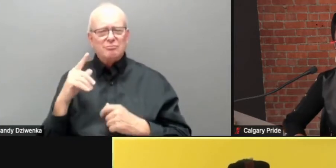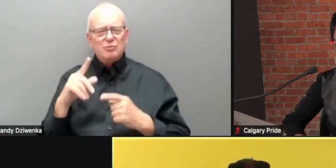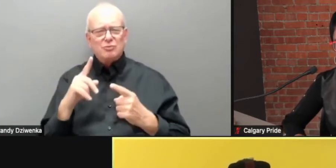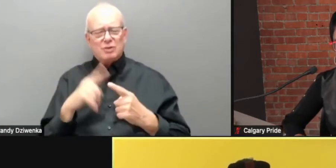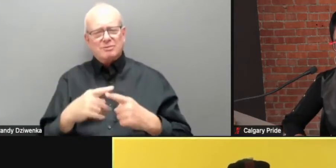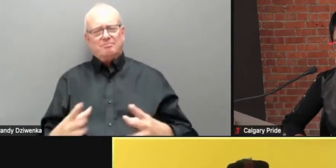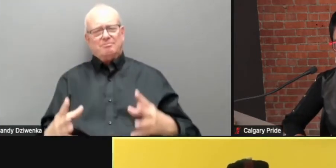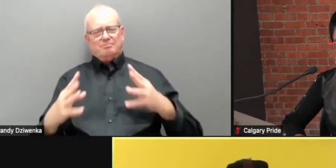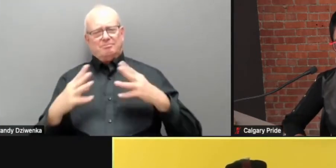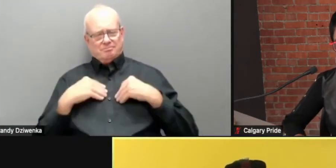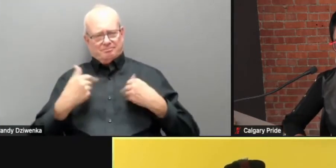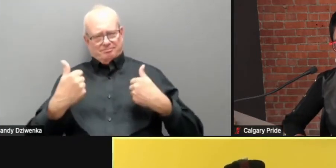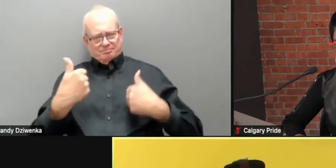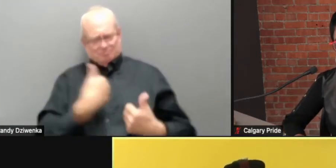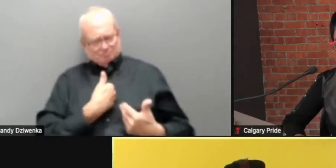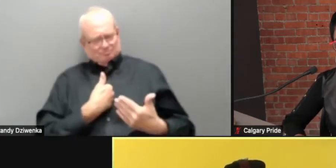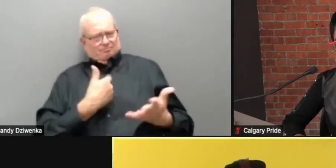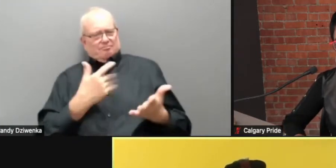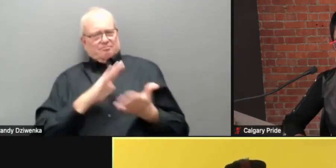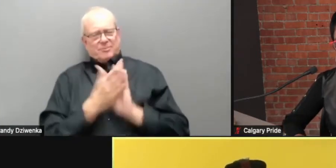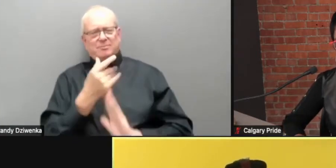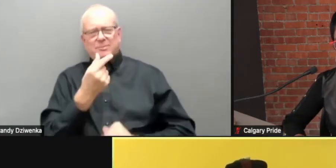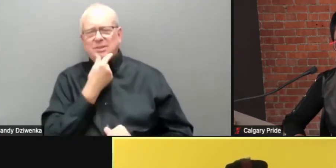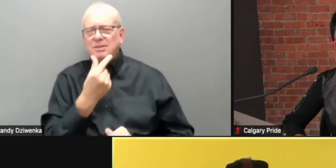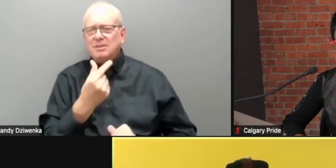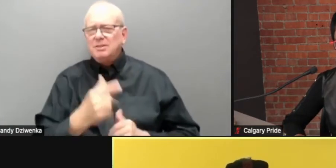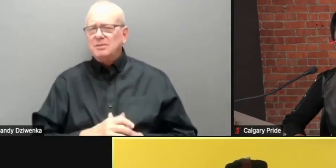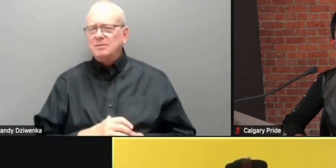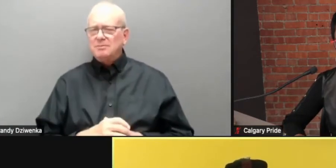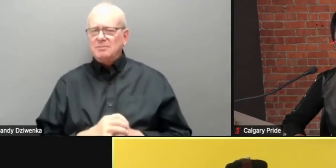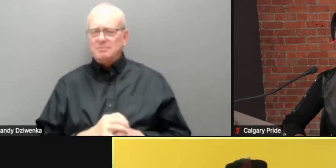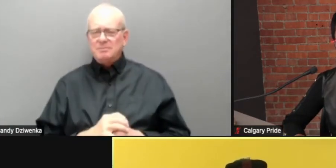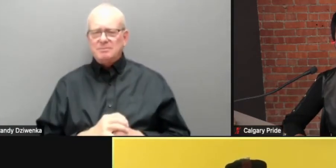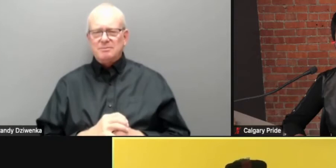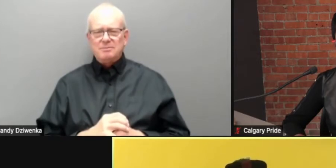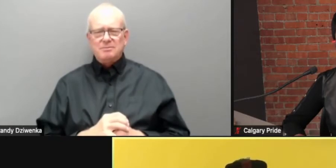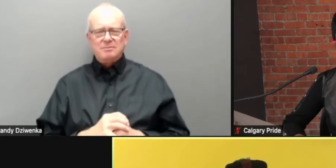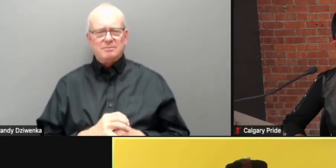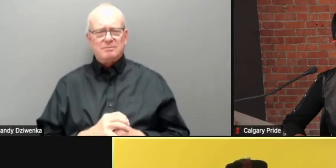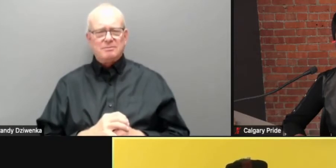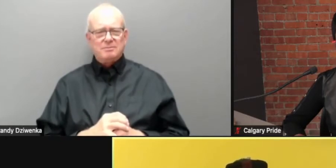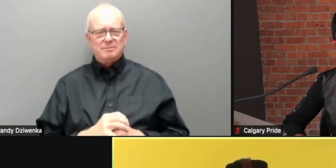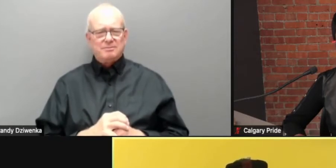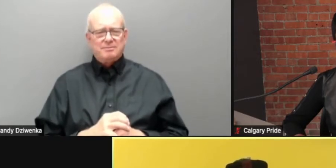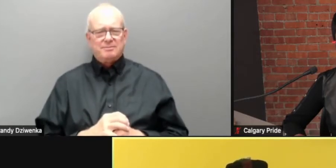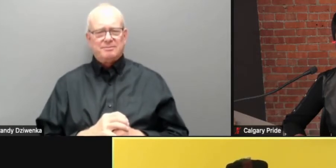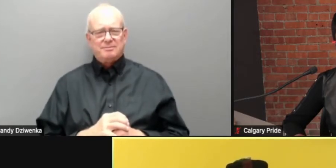Well, it was very challenging because to be born in the royal family itself is